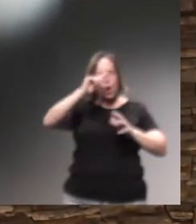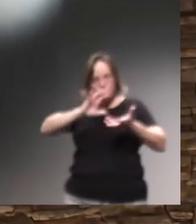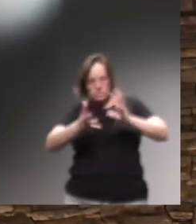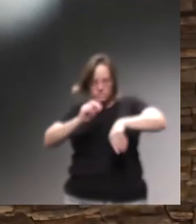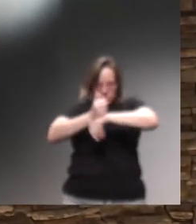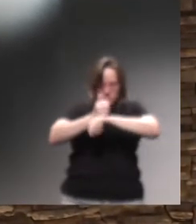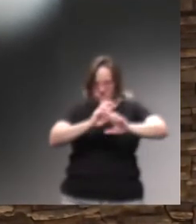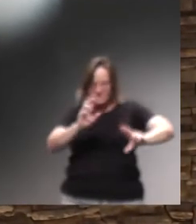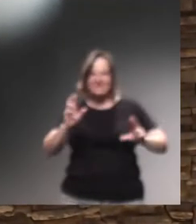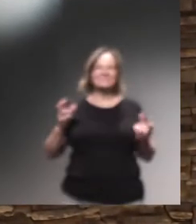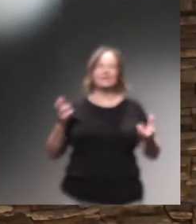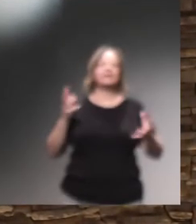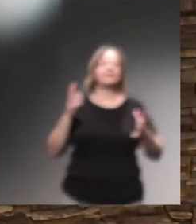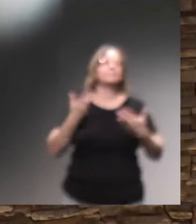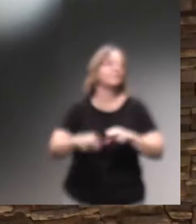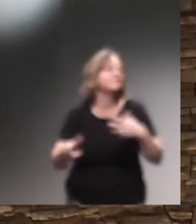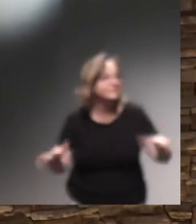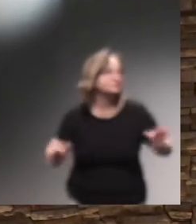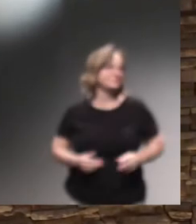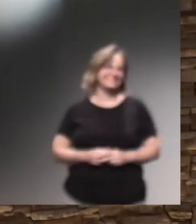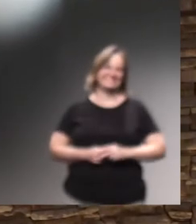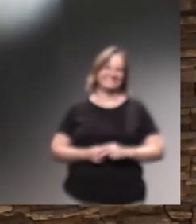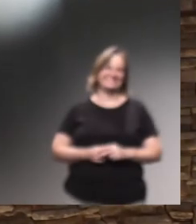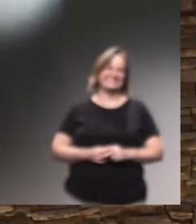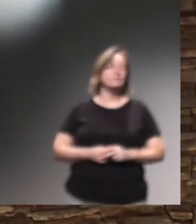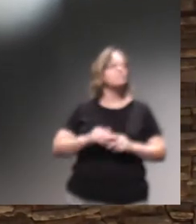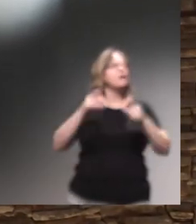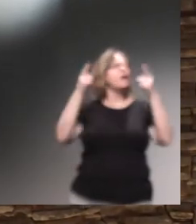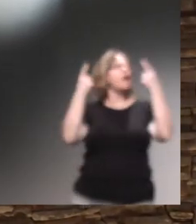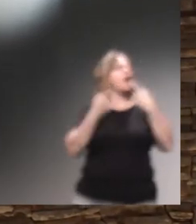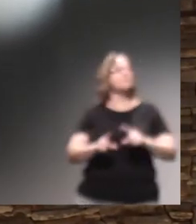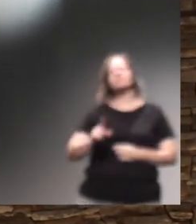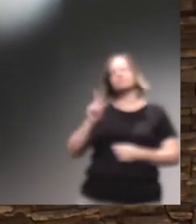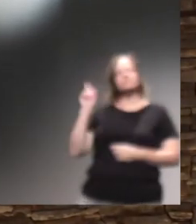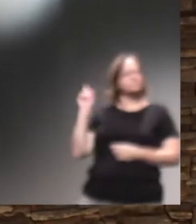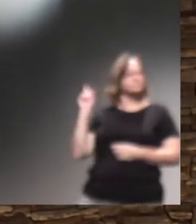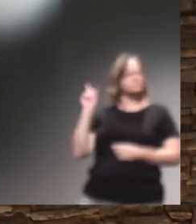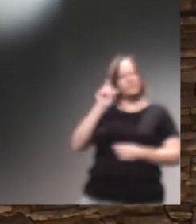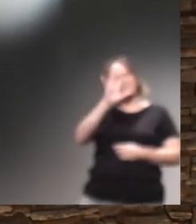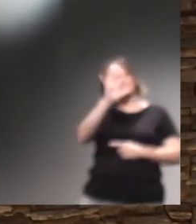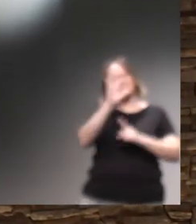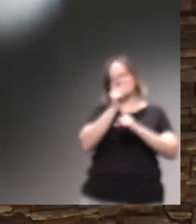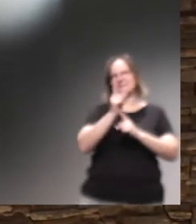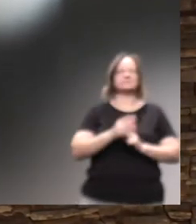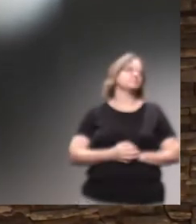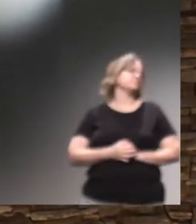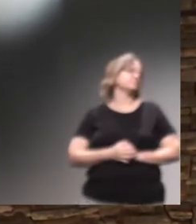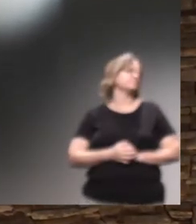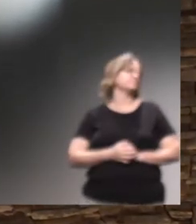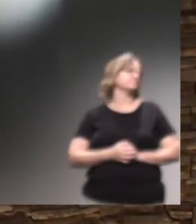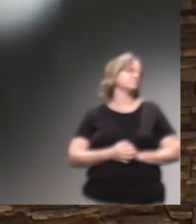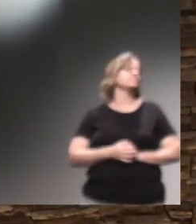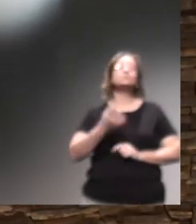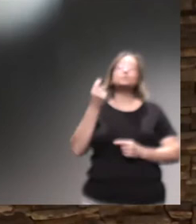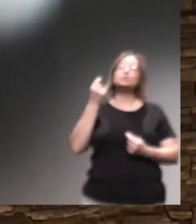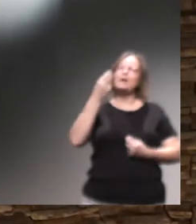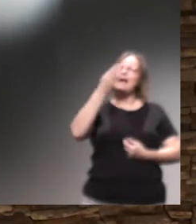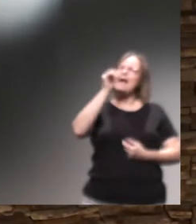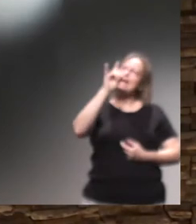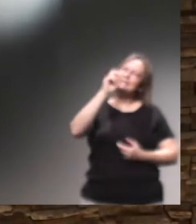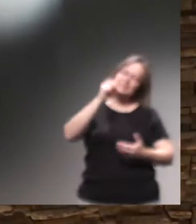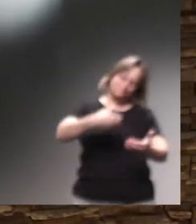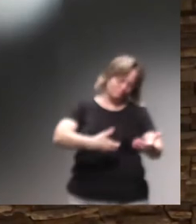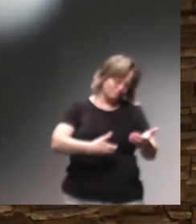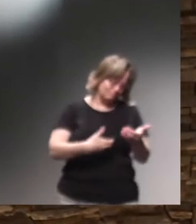But this time, she'd been holding her for about 5 minutes, just looking at her sister, kissing